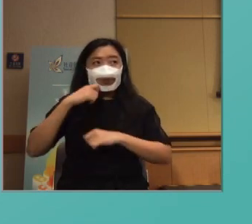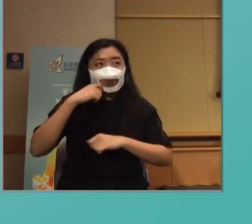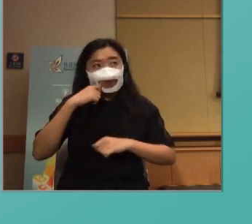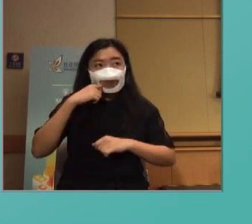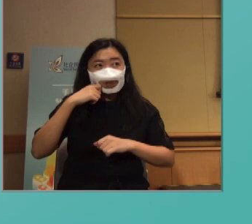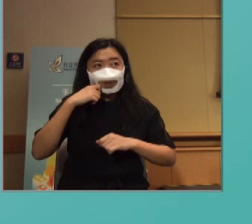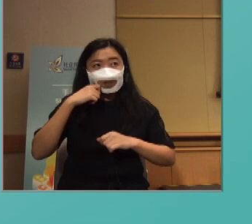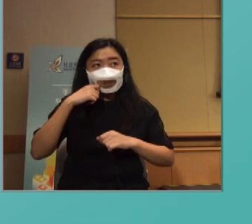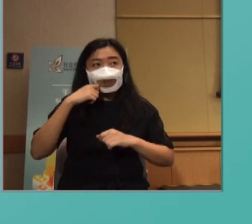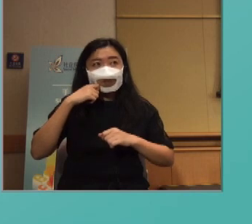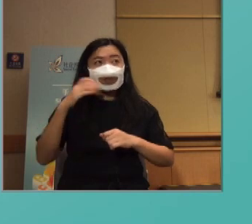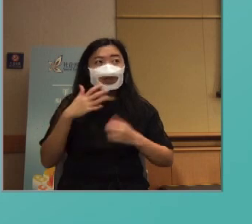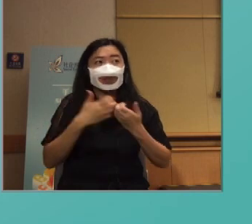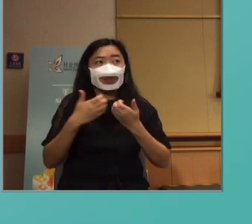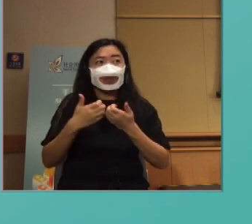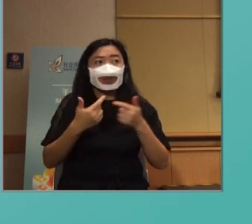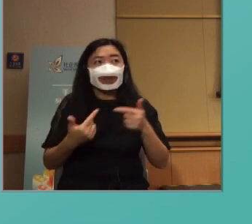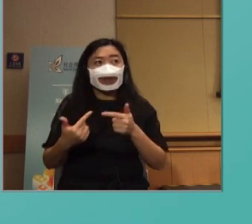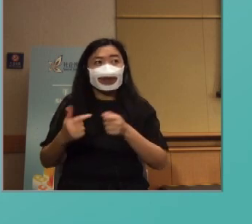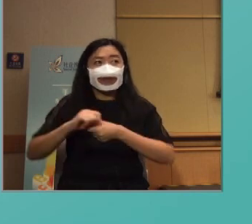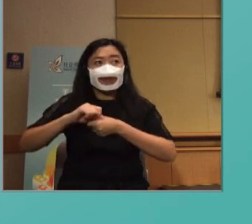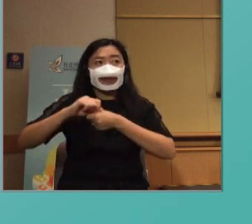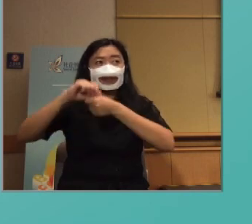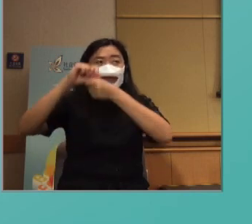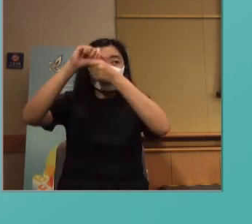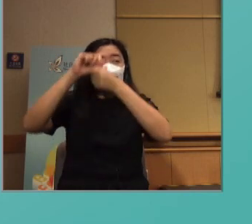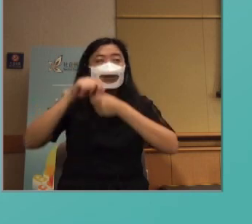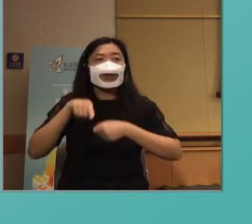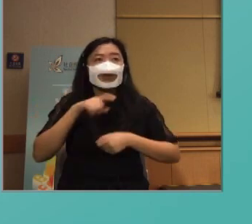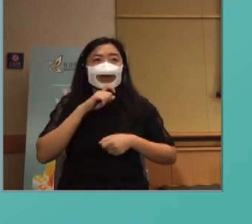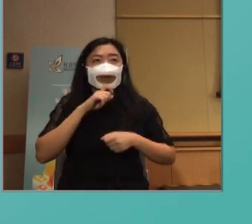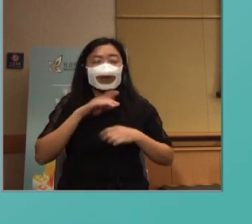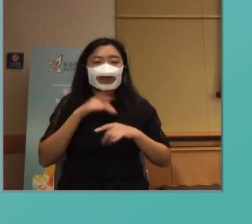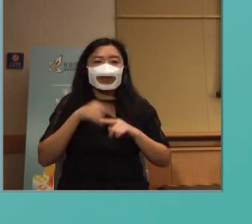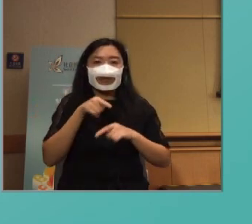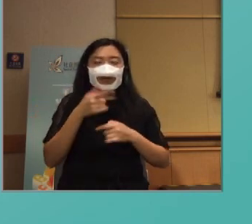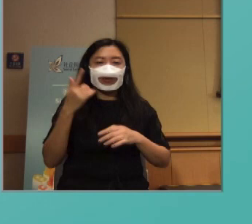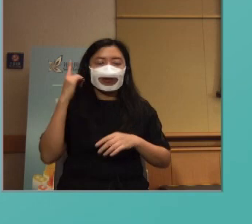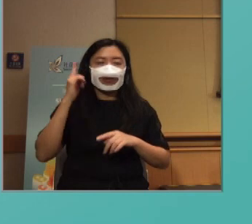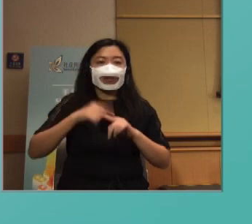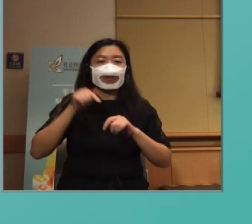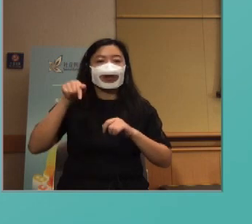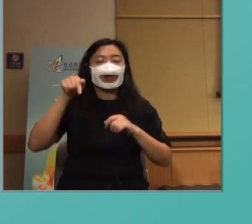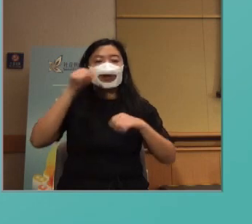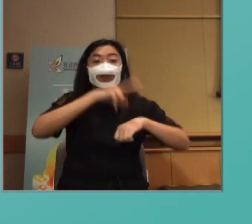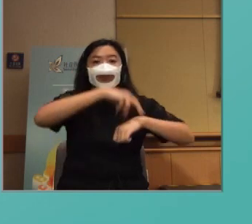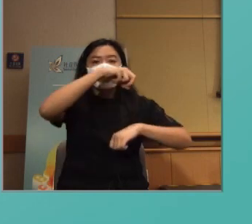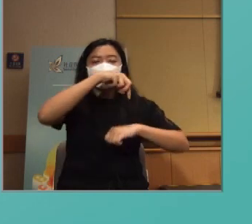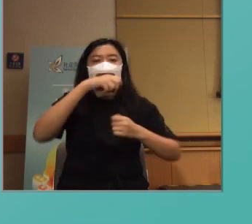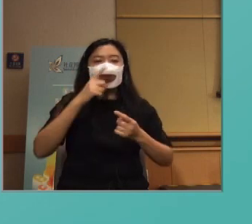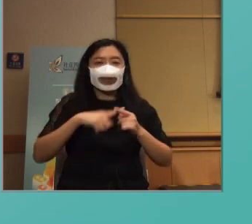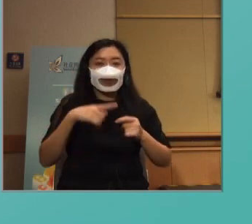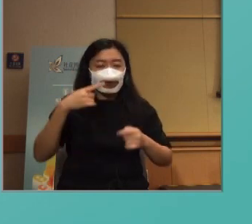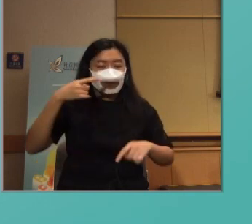kind of a very impressive numbers for metaverse projects that we are recently working on.